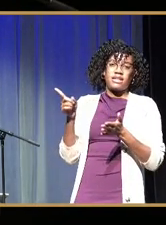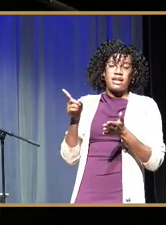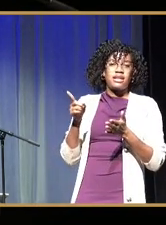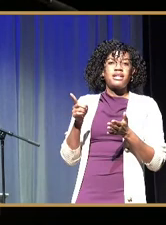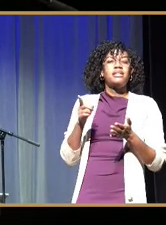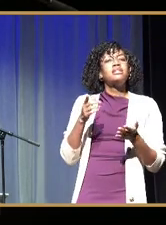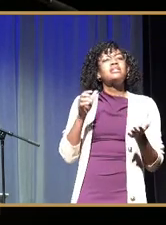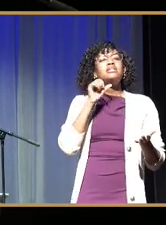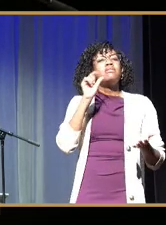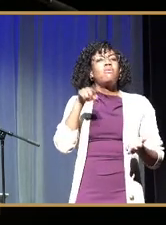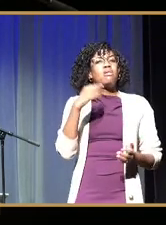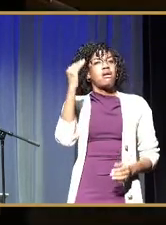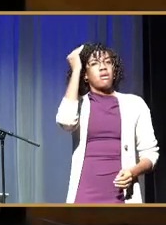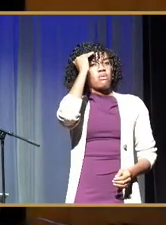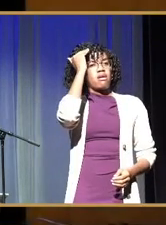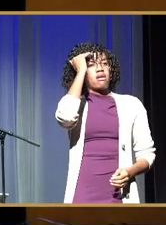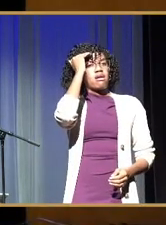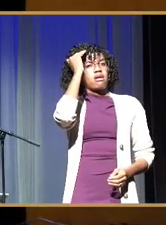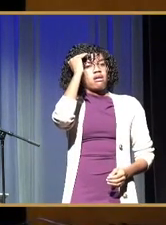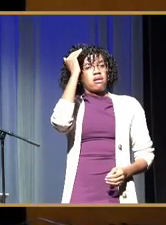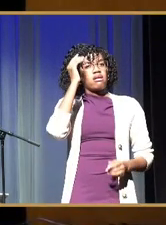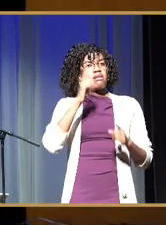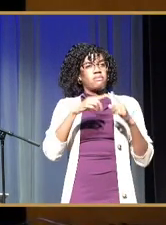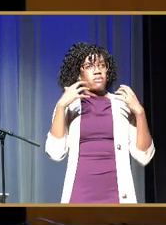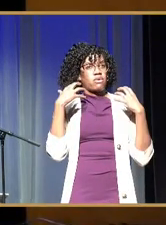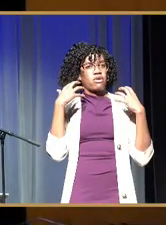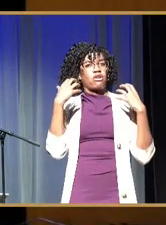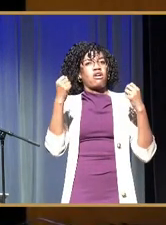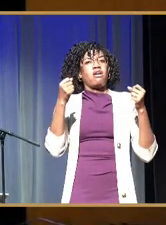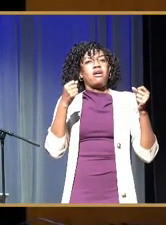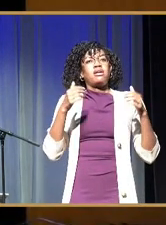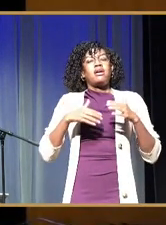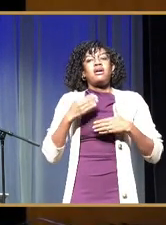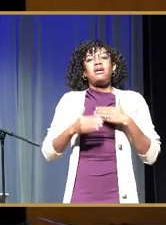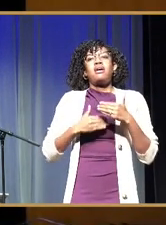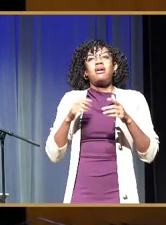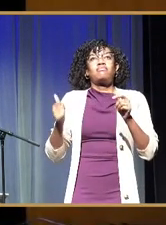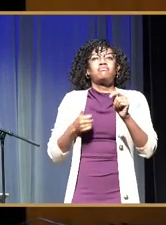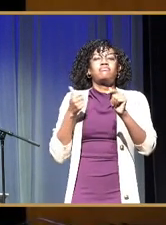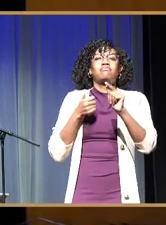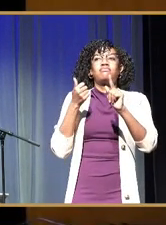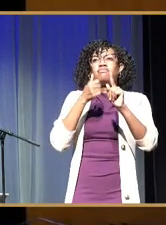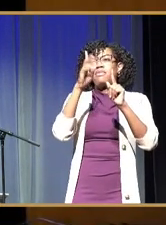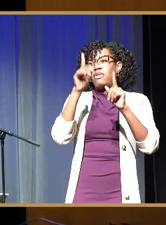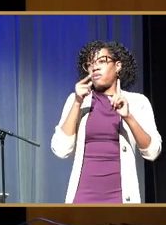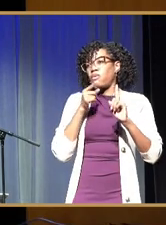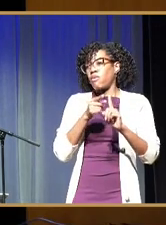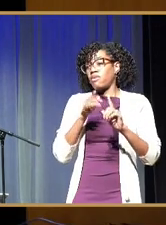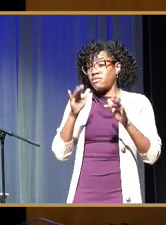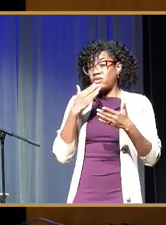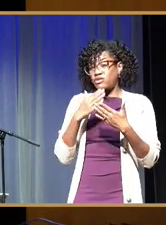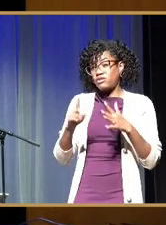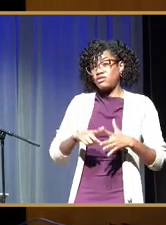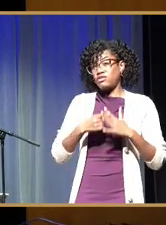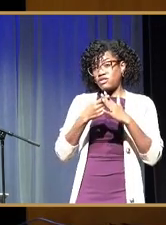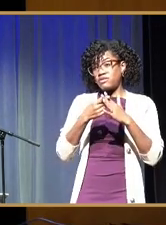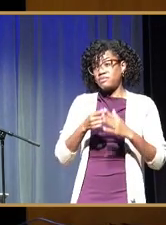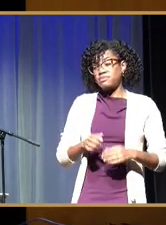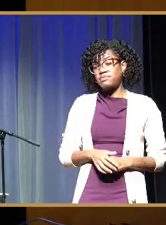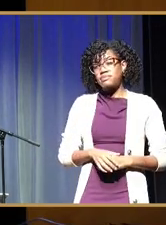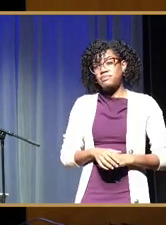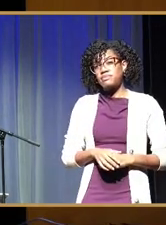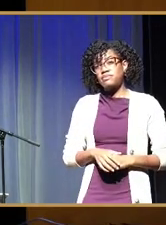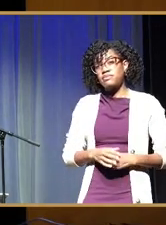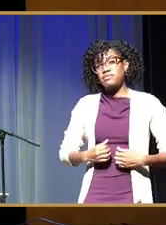of awareness and courage as they pursue their goals, and that's a good start. But what